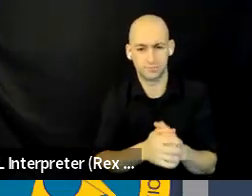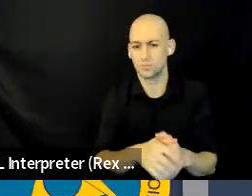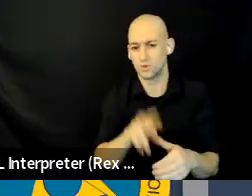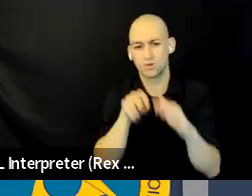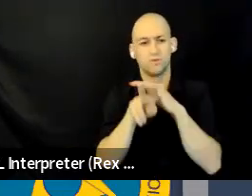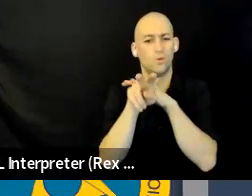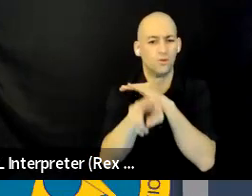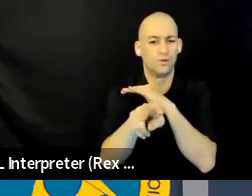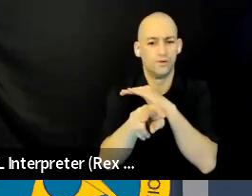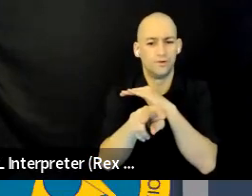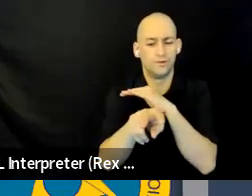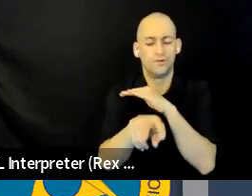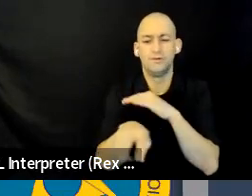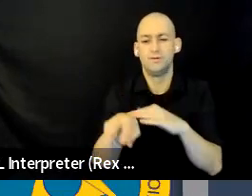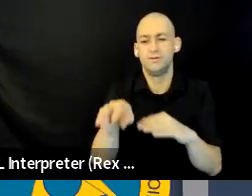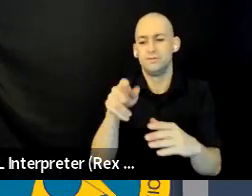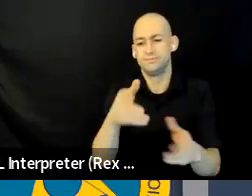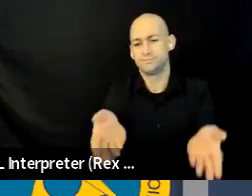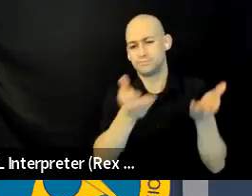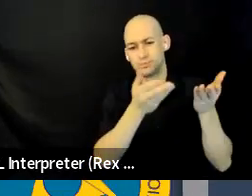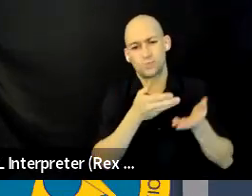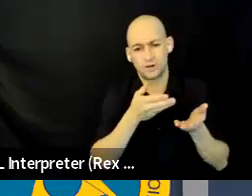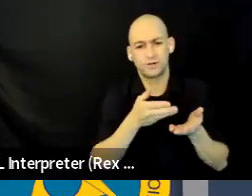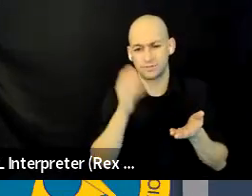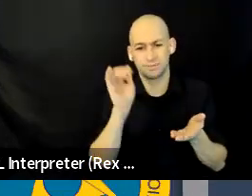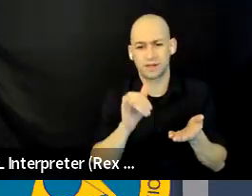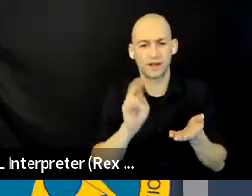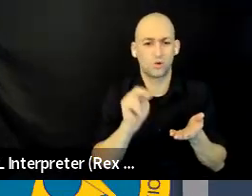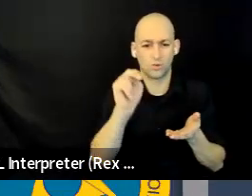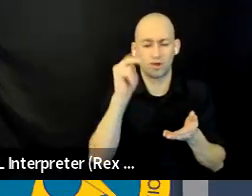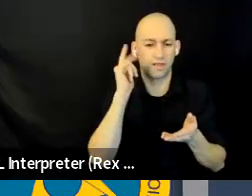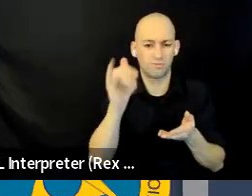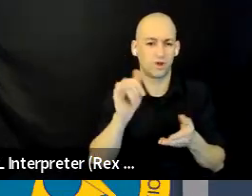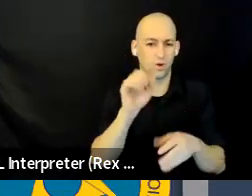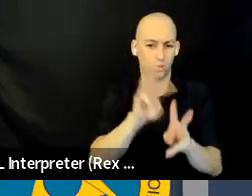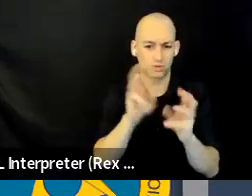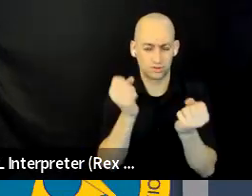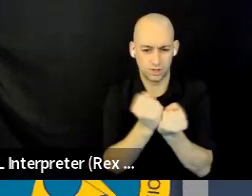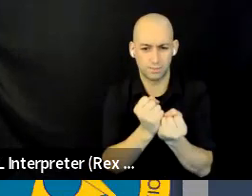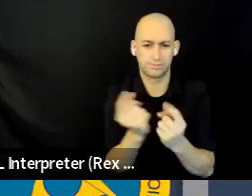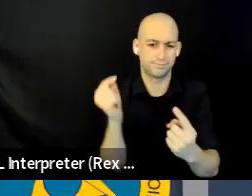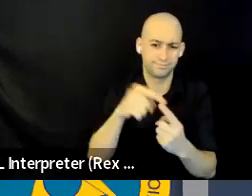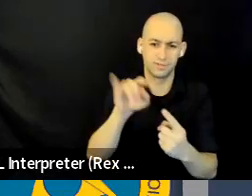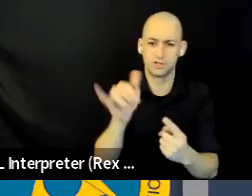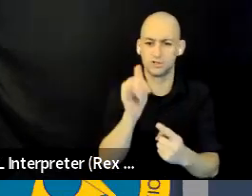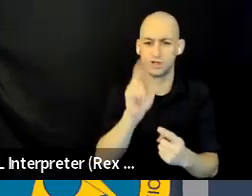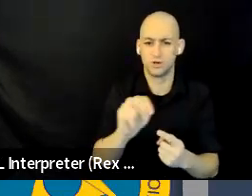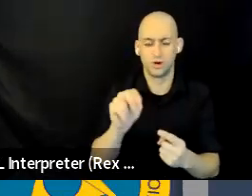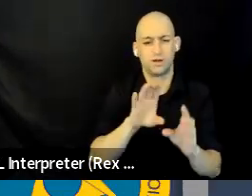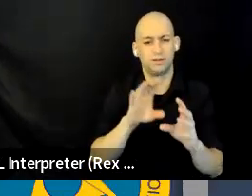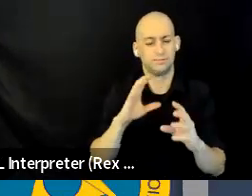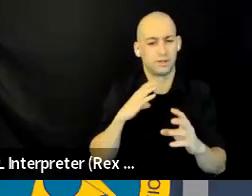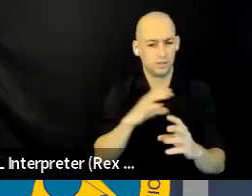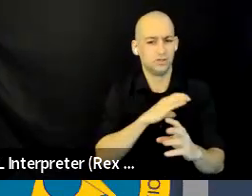forward, we're hoping to bring the Northern California workshop to our January Commission meeting, as well as